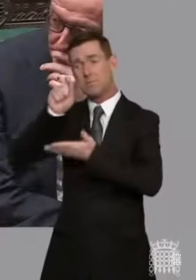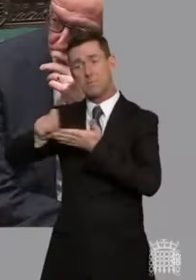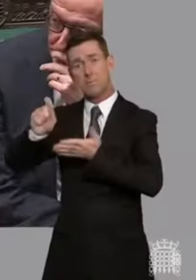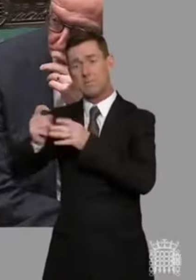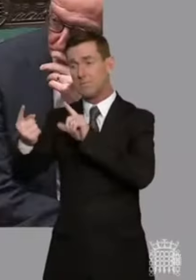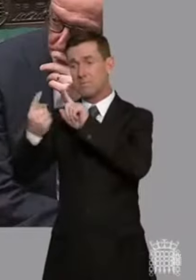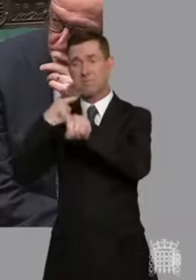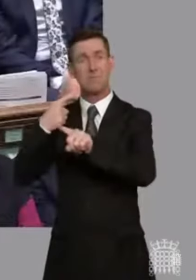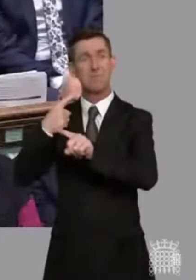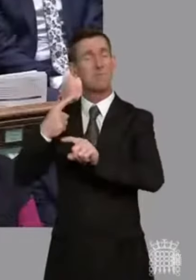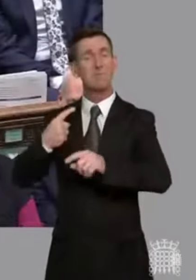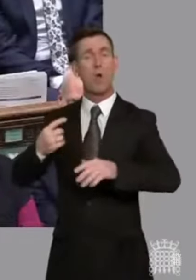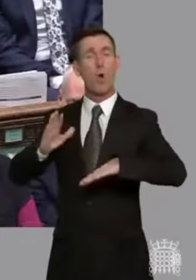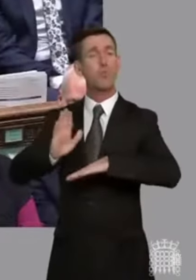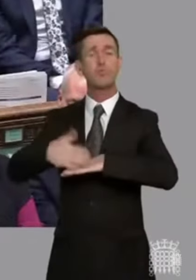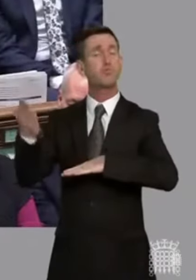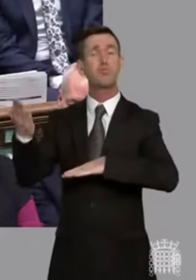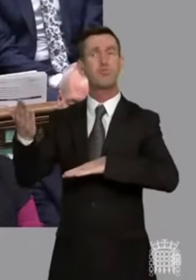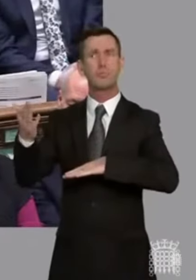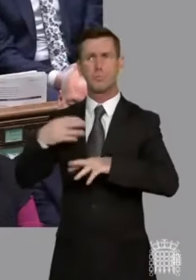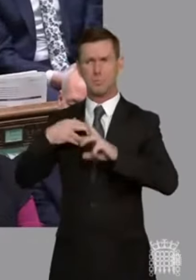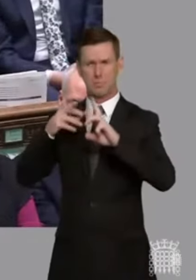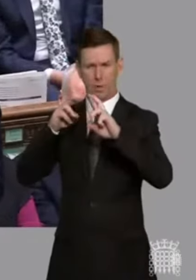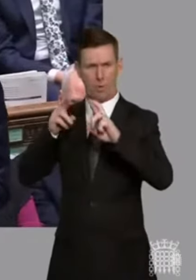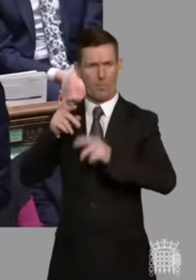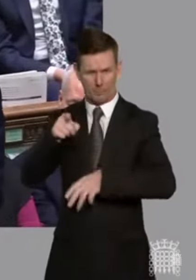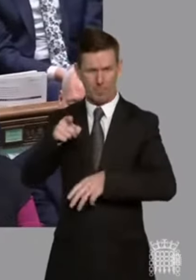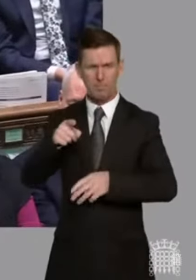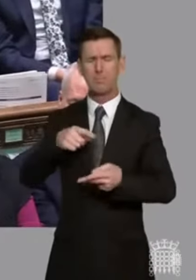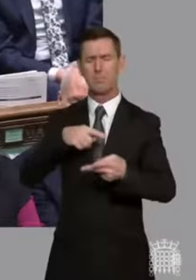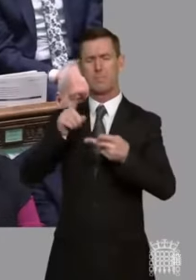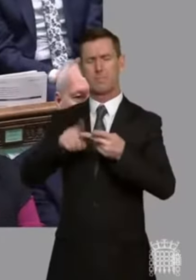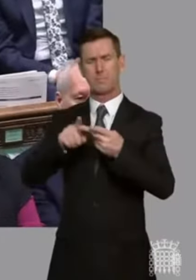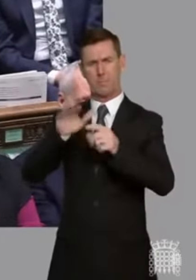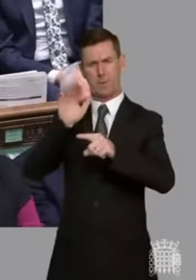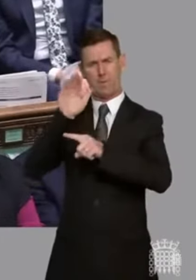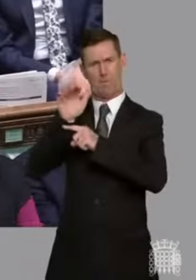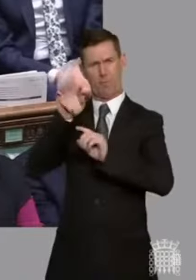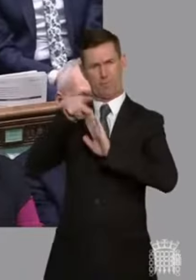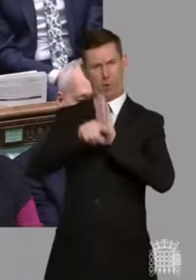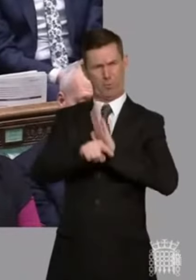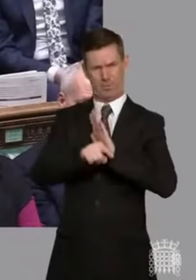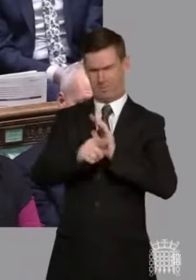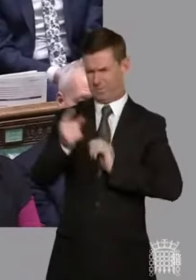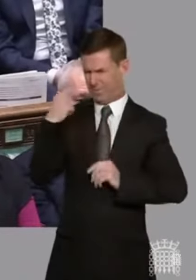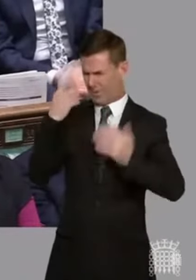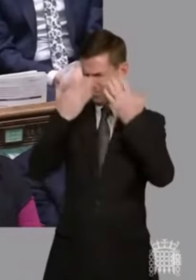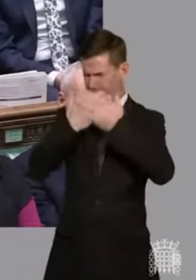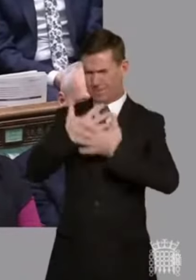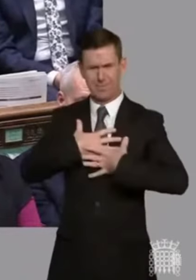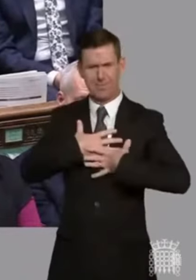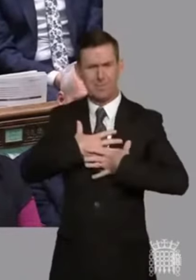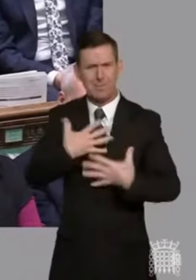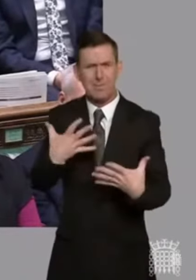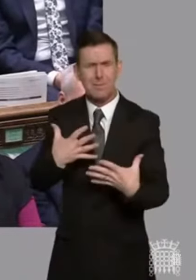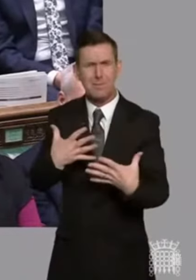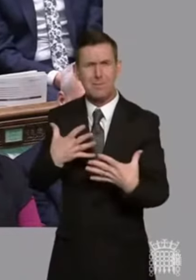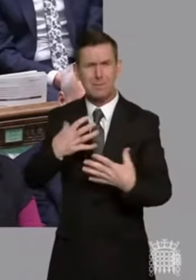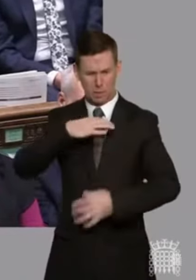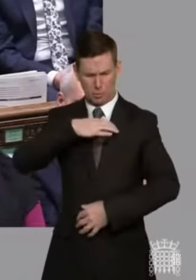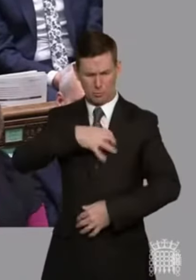now. Last night, many of us were alarmed to hear President Trump speak about forcibly displacing 1.8